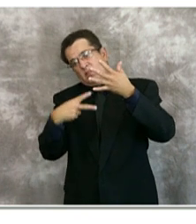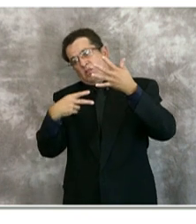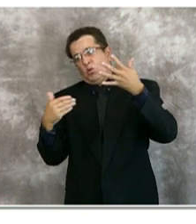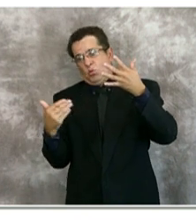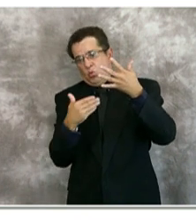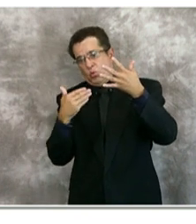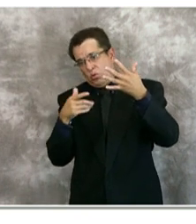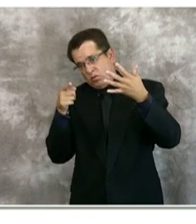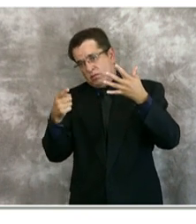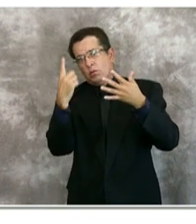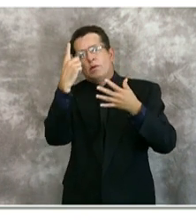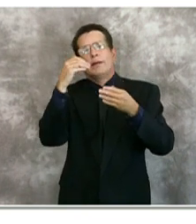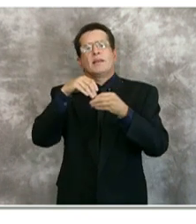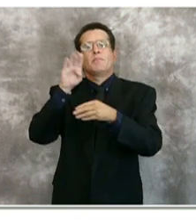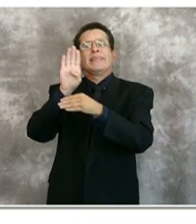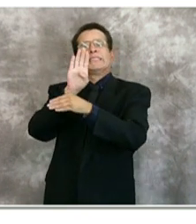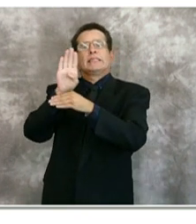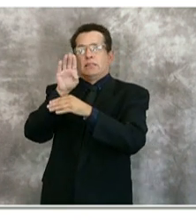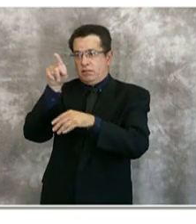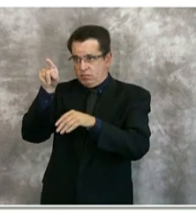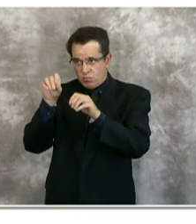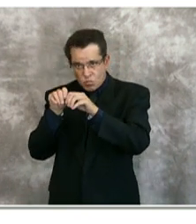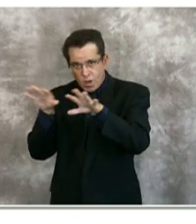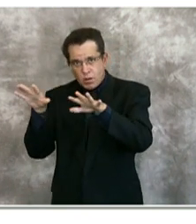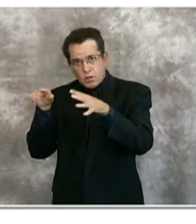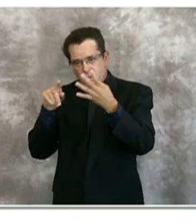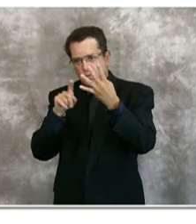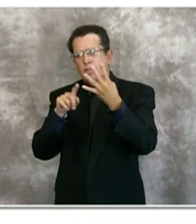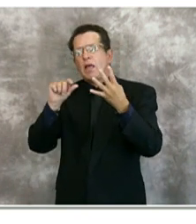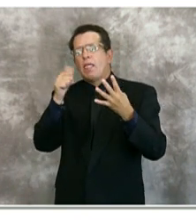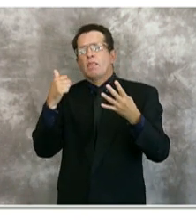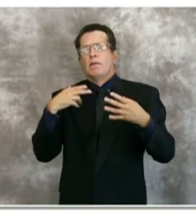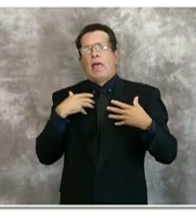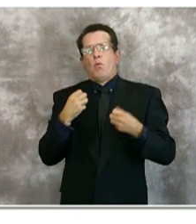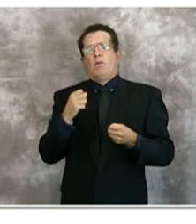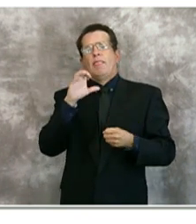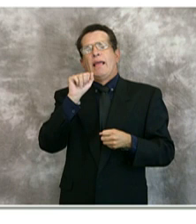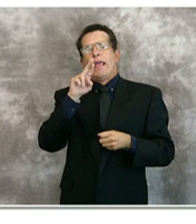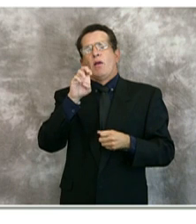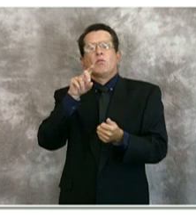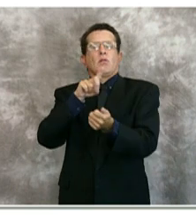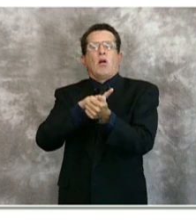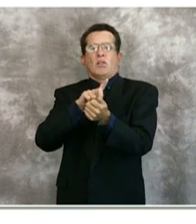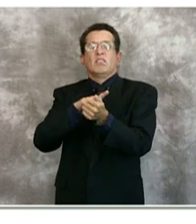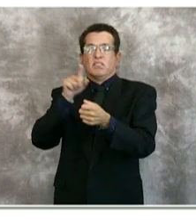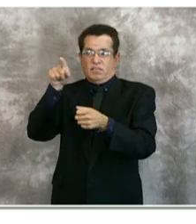settings, and 1 in a business and 1 in a healthcare setting.